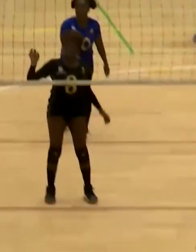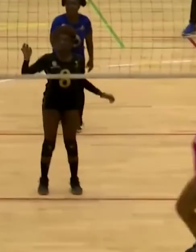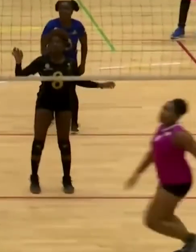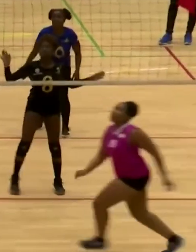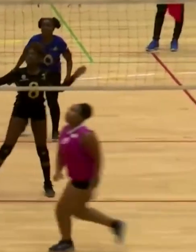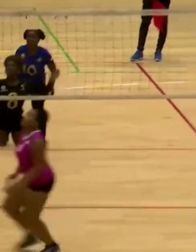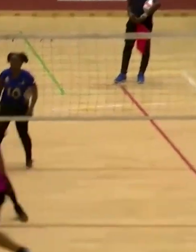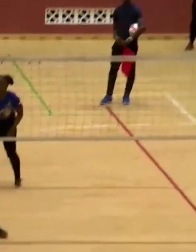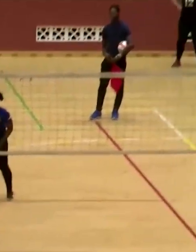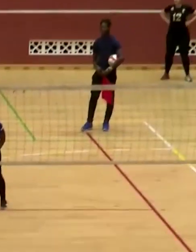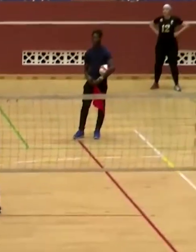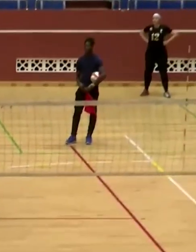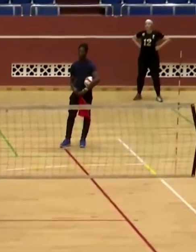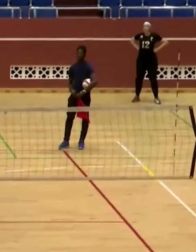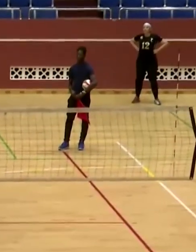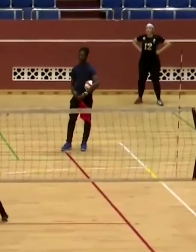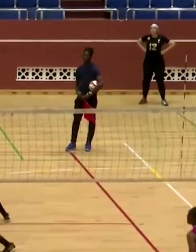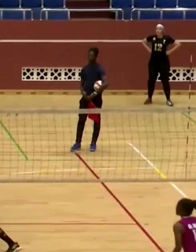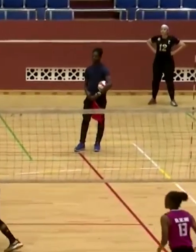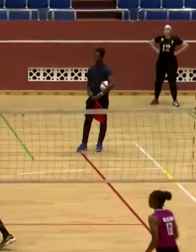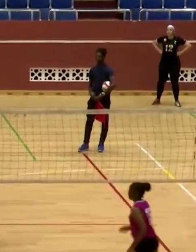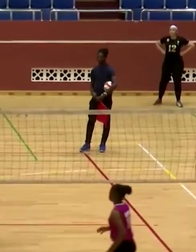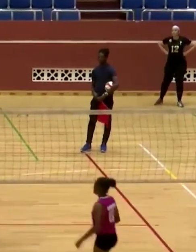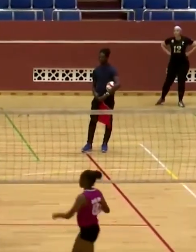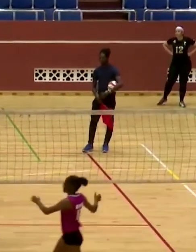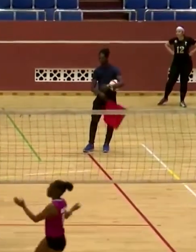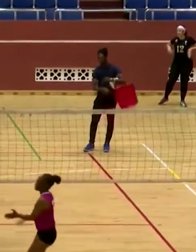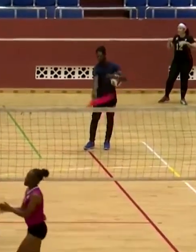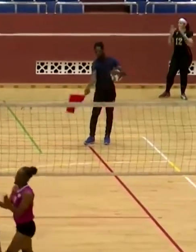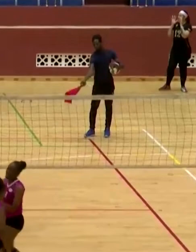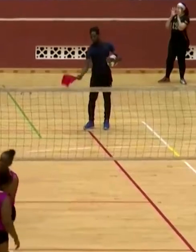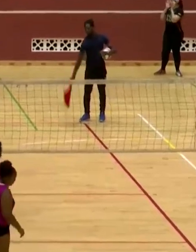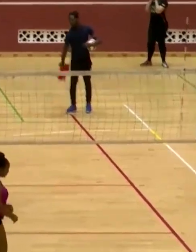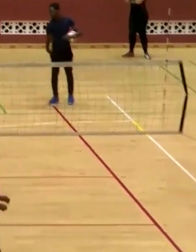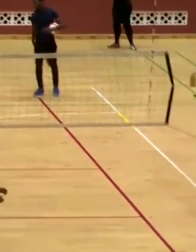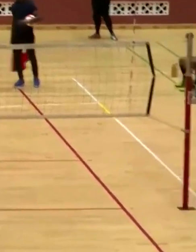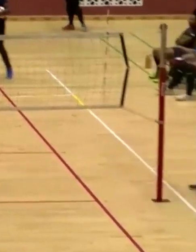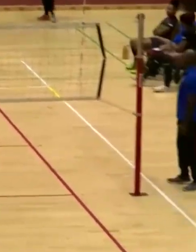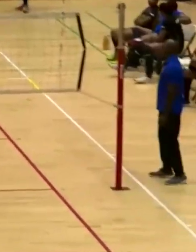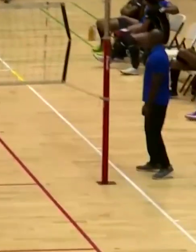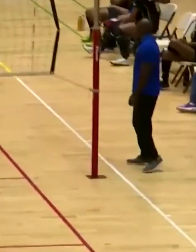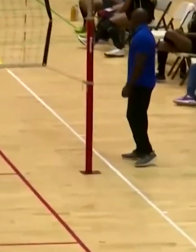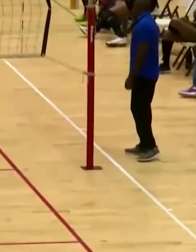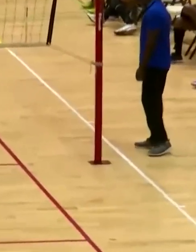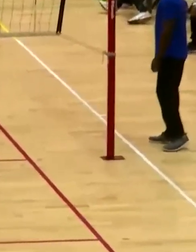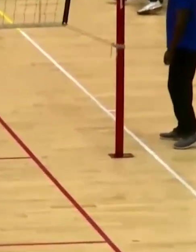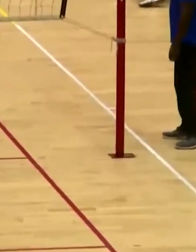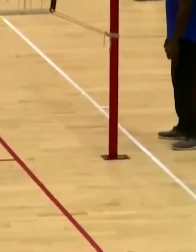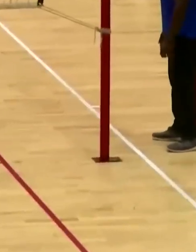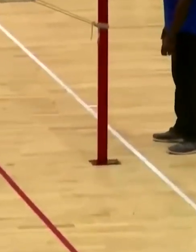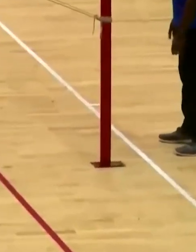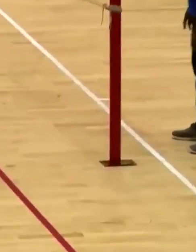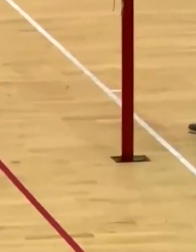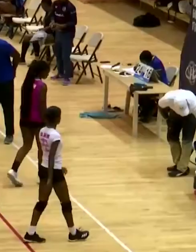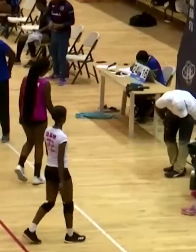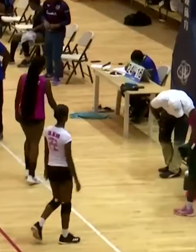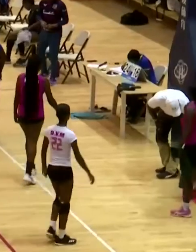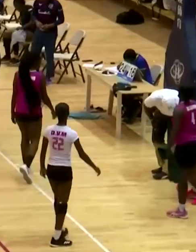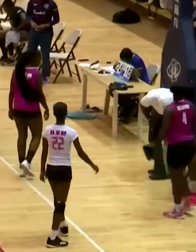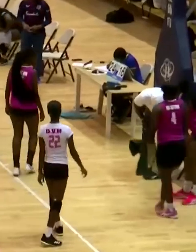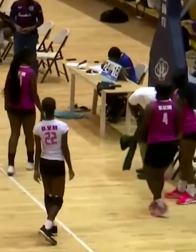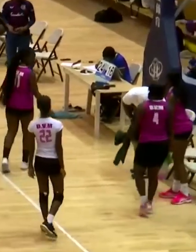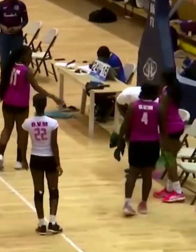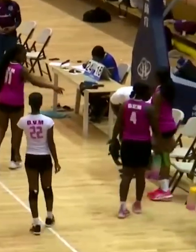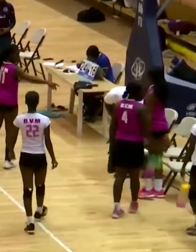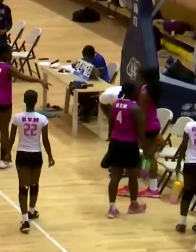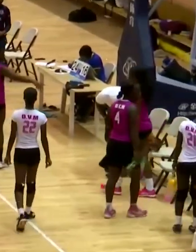attack on the 3rd player, but setter Allen fooled them all with a play on 2. DVM taking the 3rd 15-11